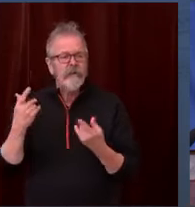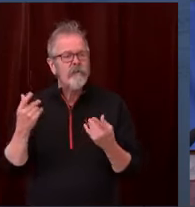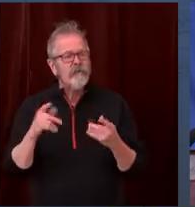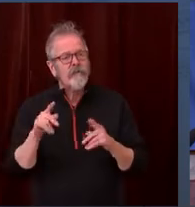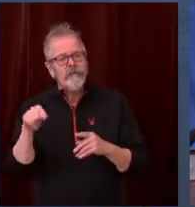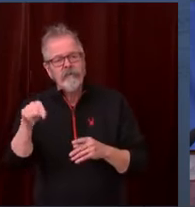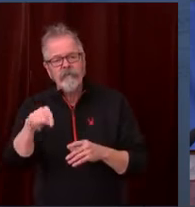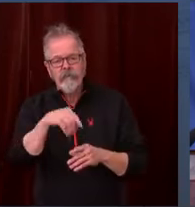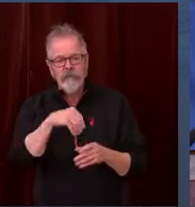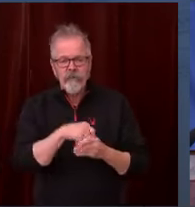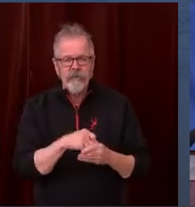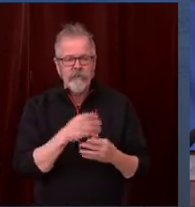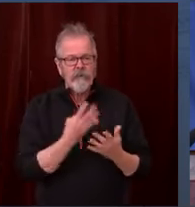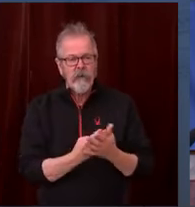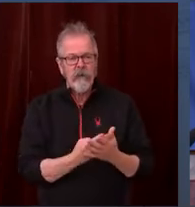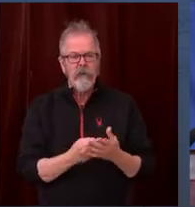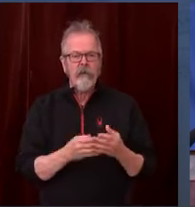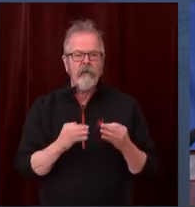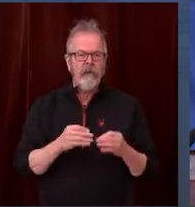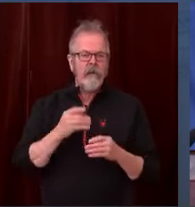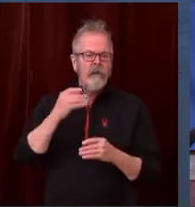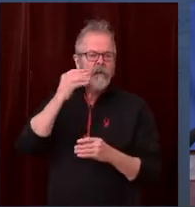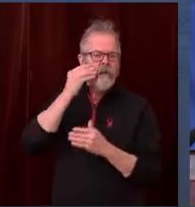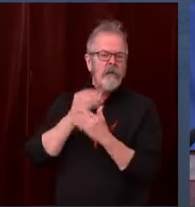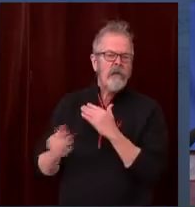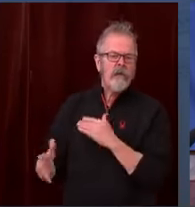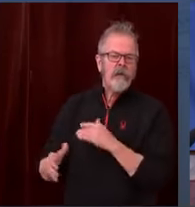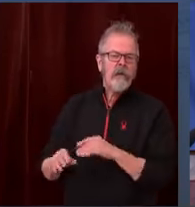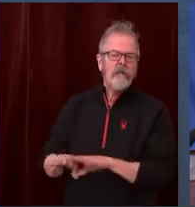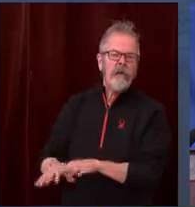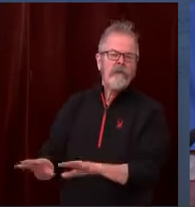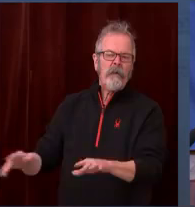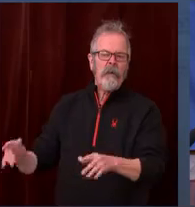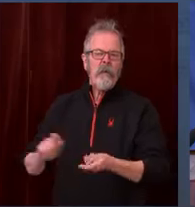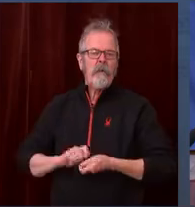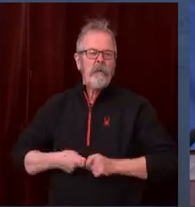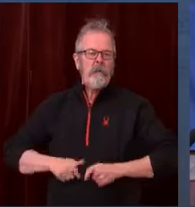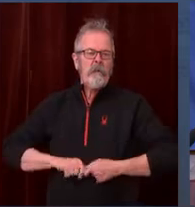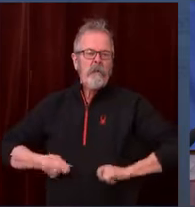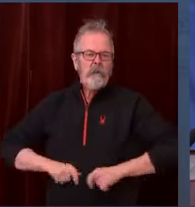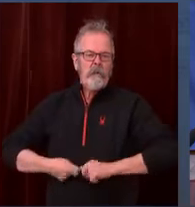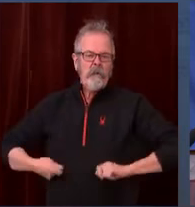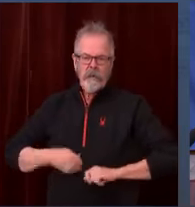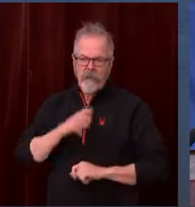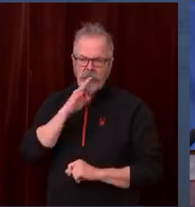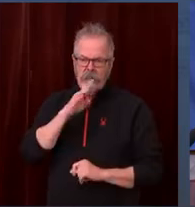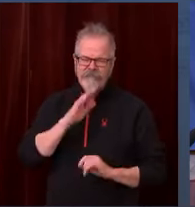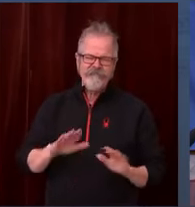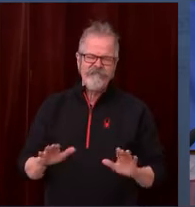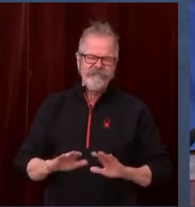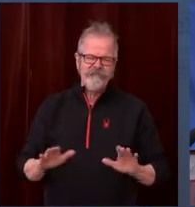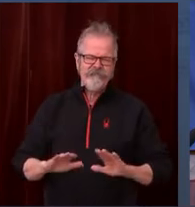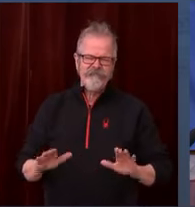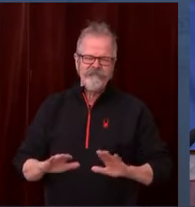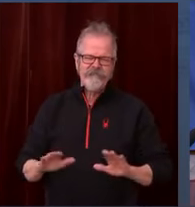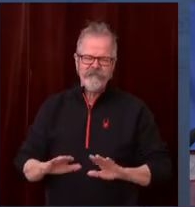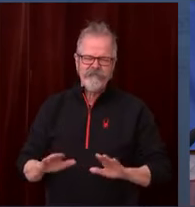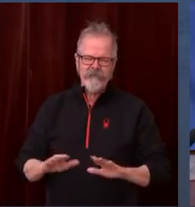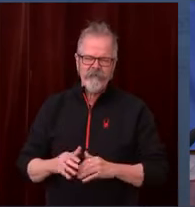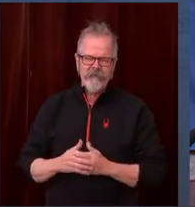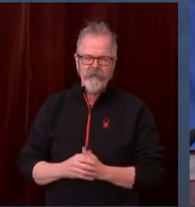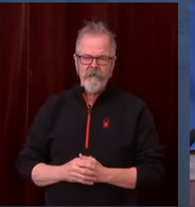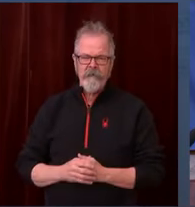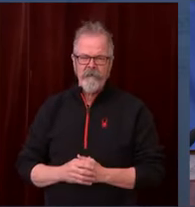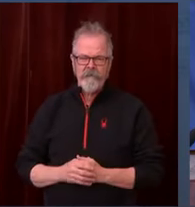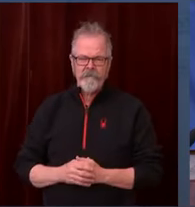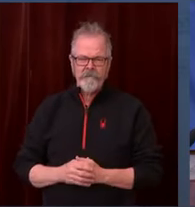Corrections and listen to the protocols that they have embraced. Joe, would you like to ask a follow-up?